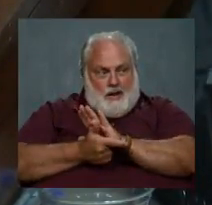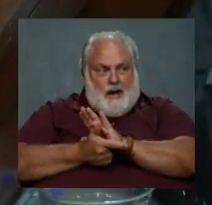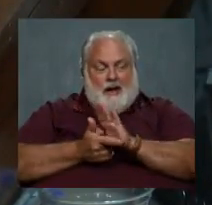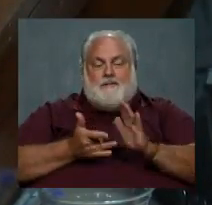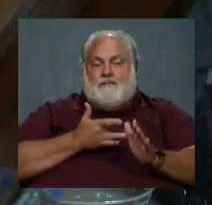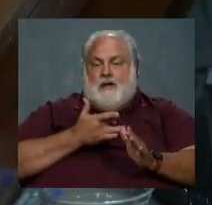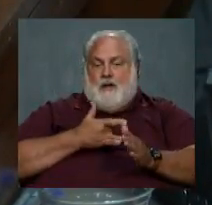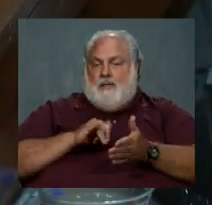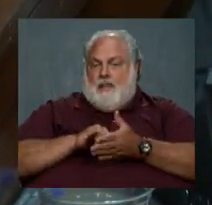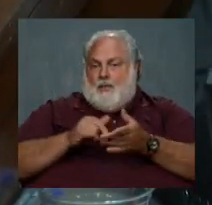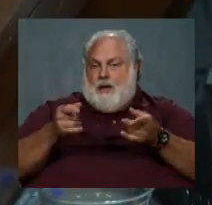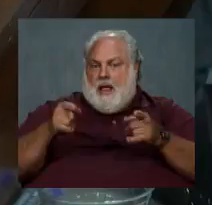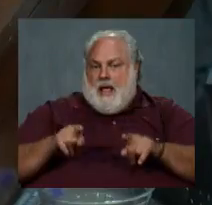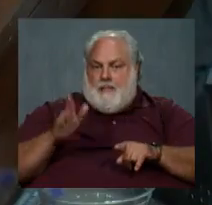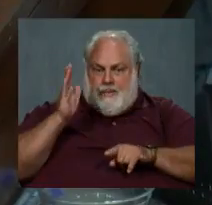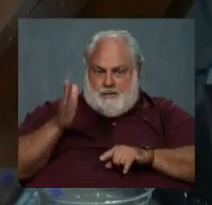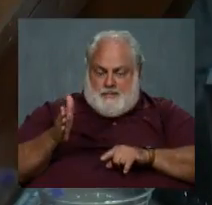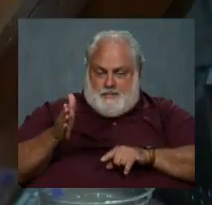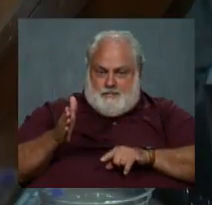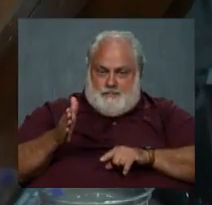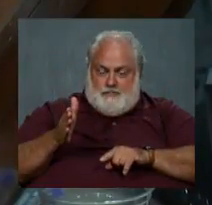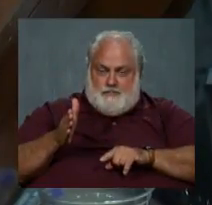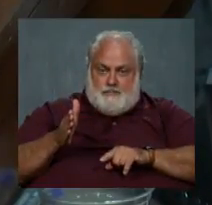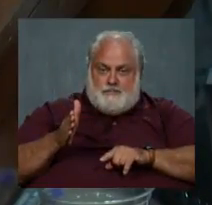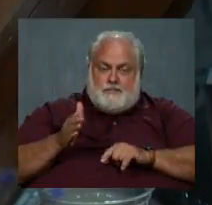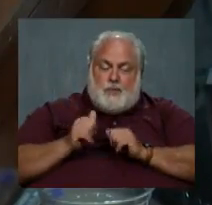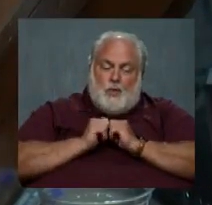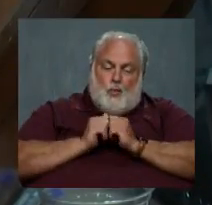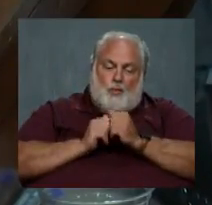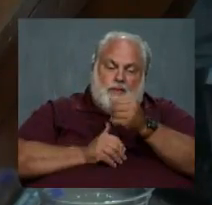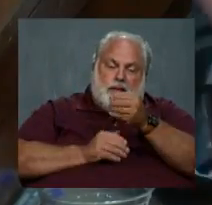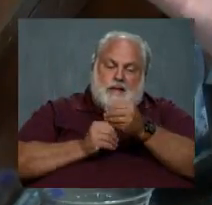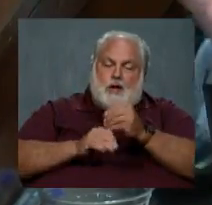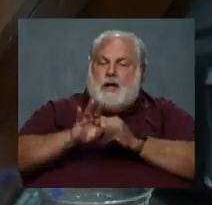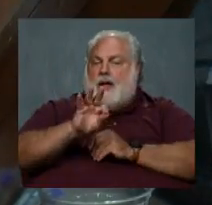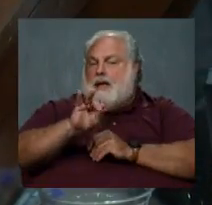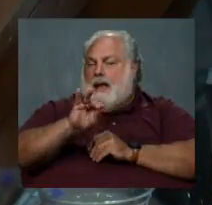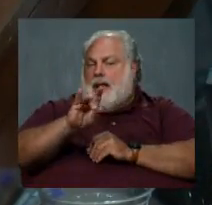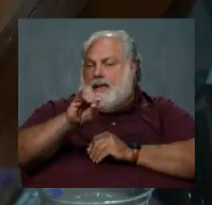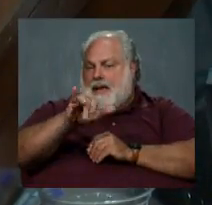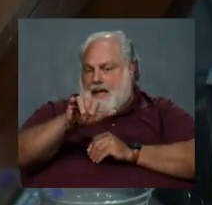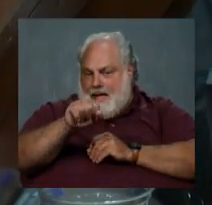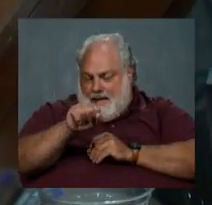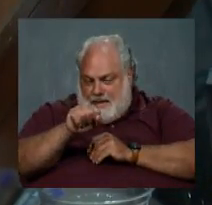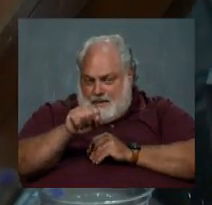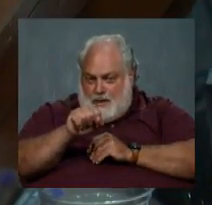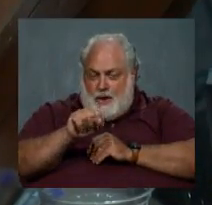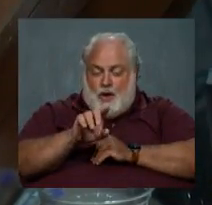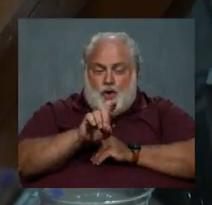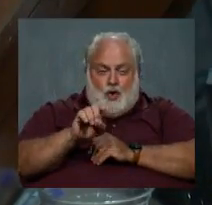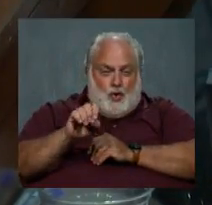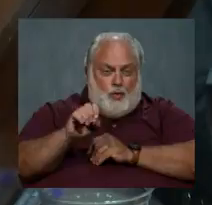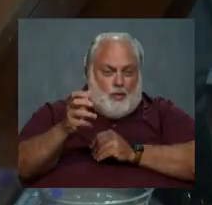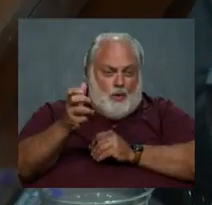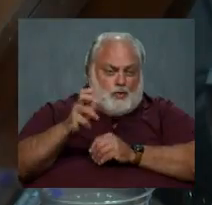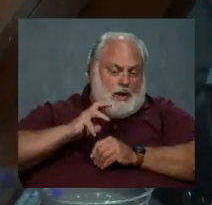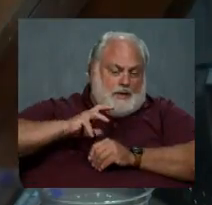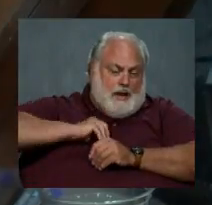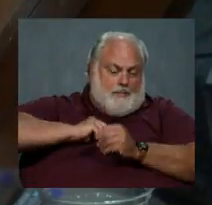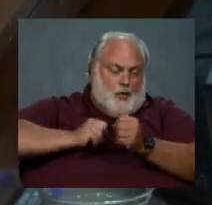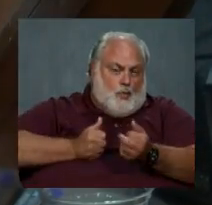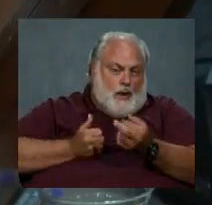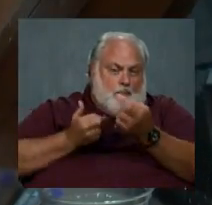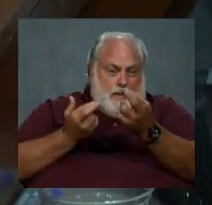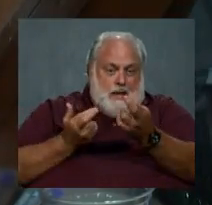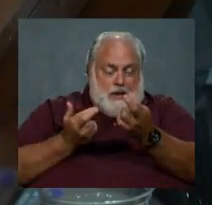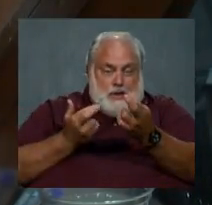impression that's what's going to happen. In terms of the additional 90 days, and do we want to adopt the recommendation,